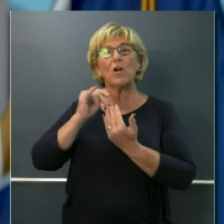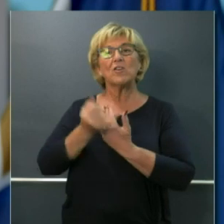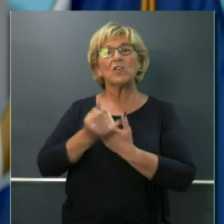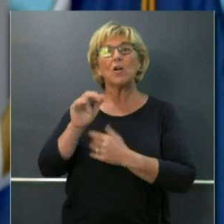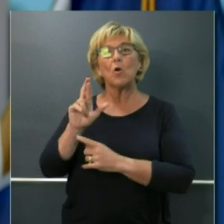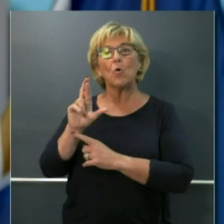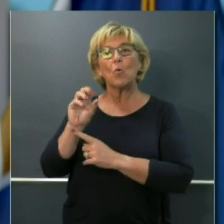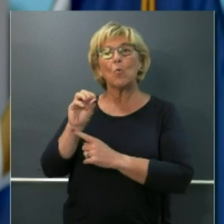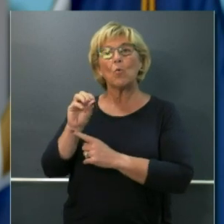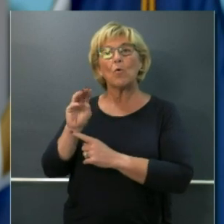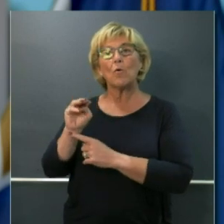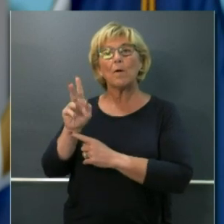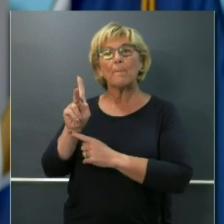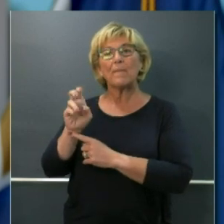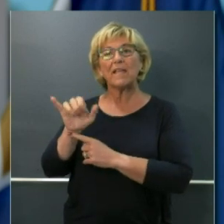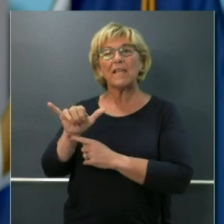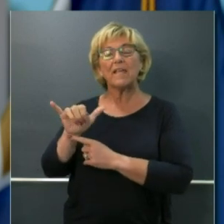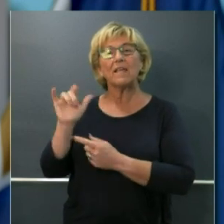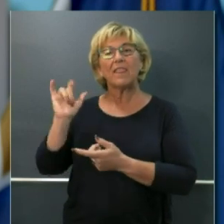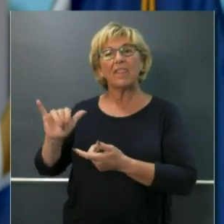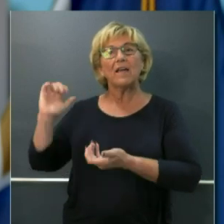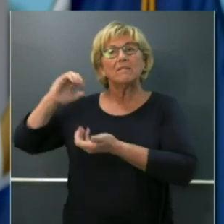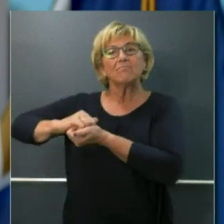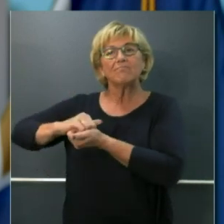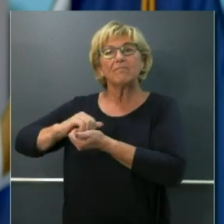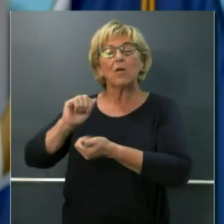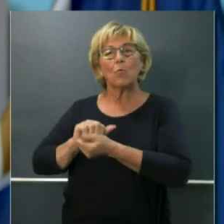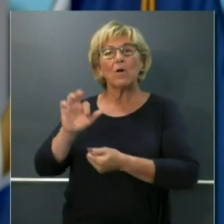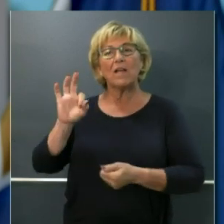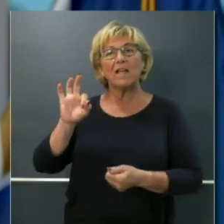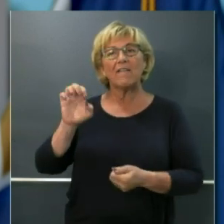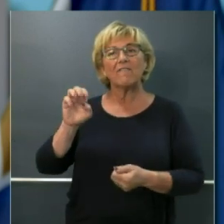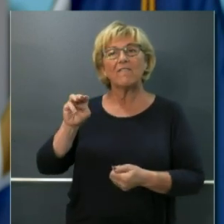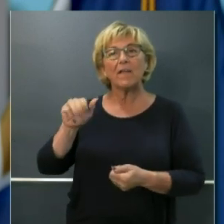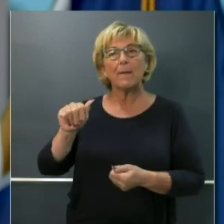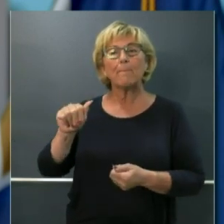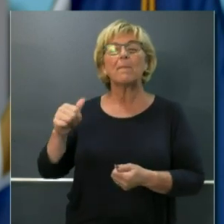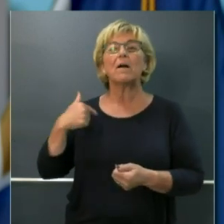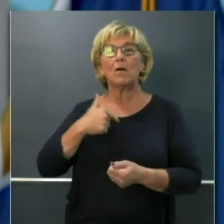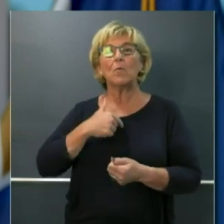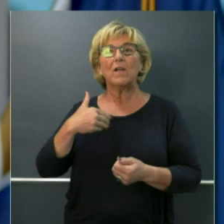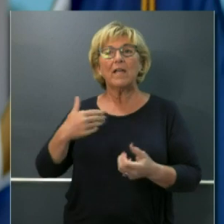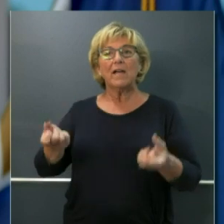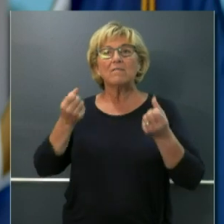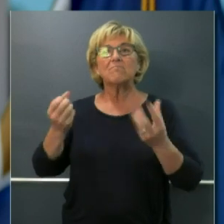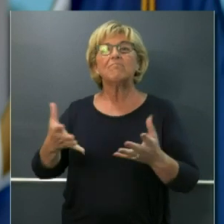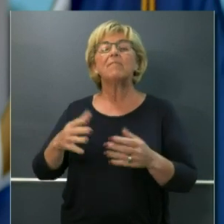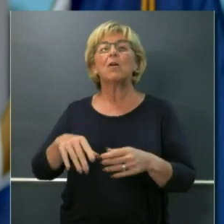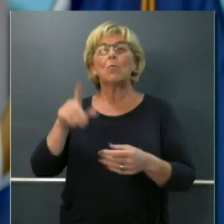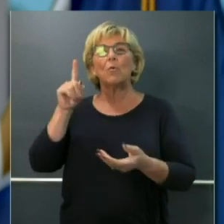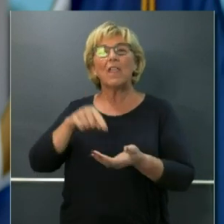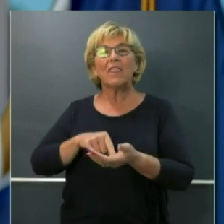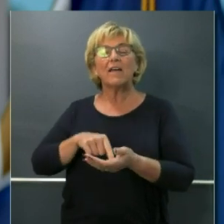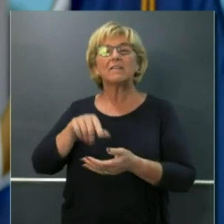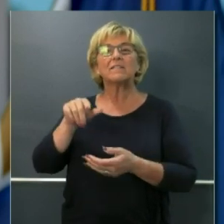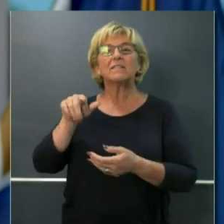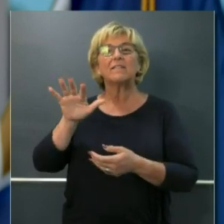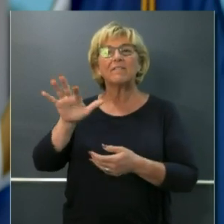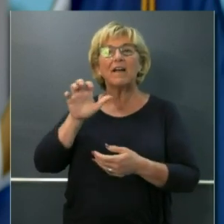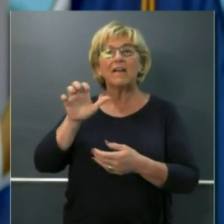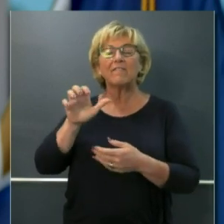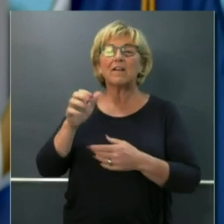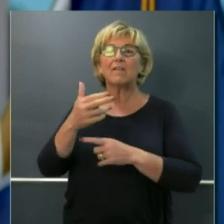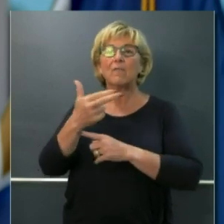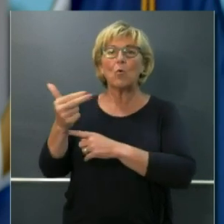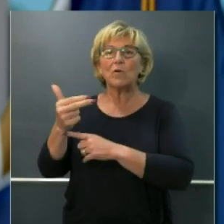provide 15,000 hotel rooms. We already have acquired 12,500 hotel rooms in that portfolio,